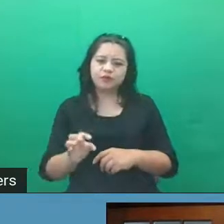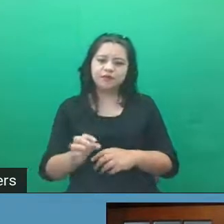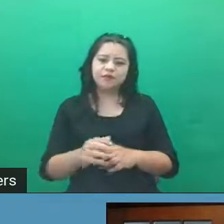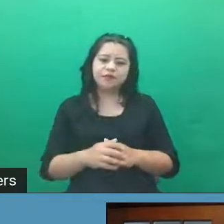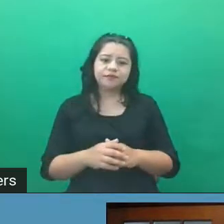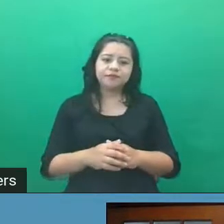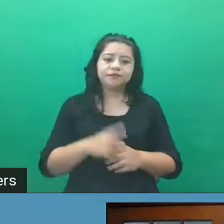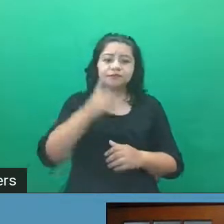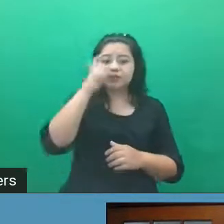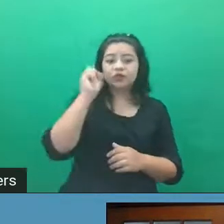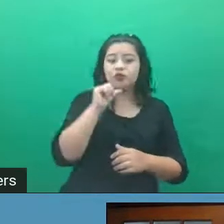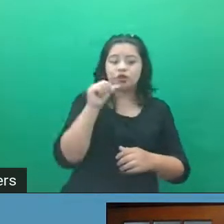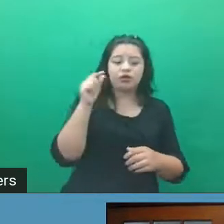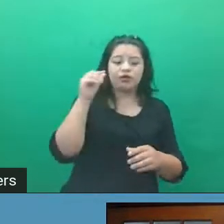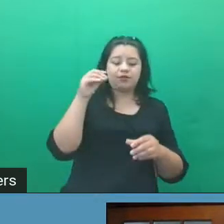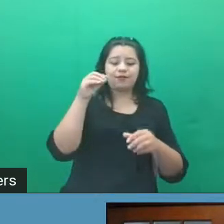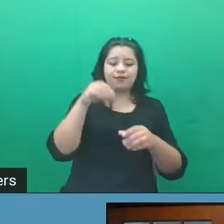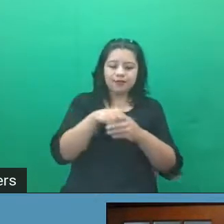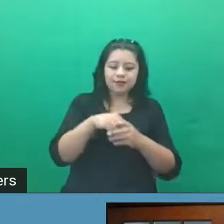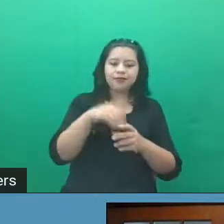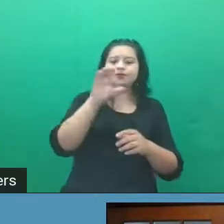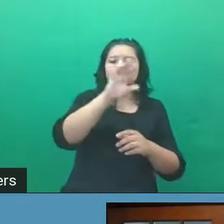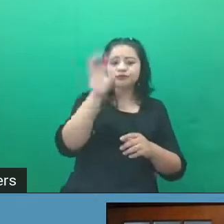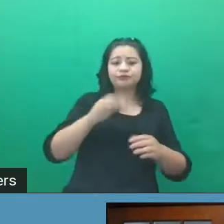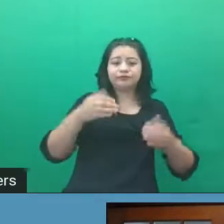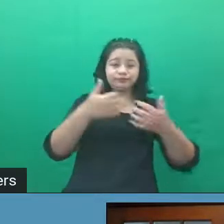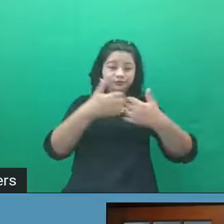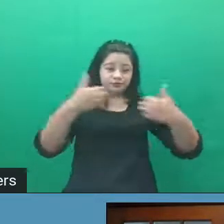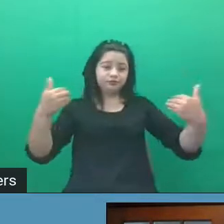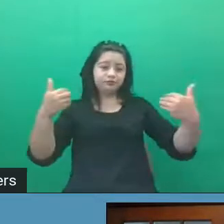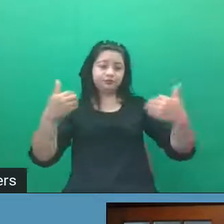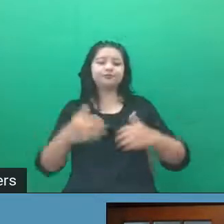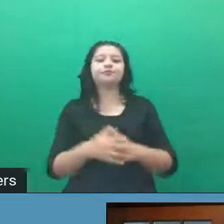they're not in. No, they're separated. So,